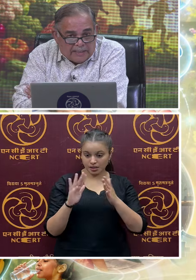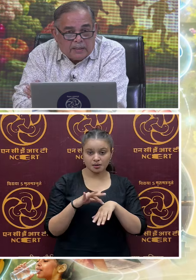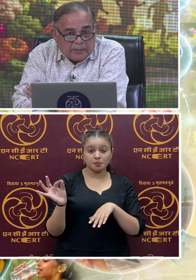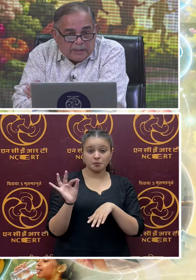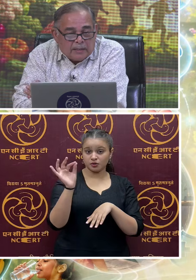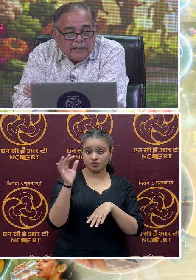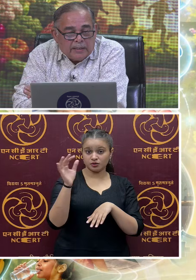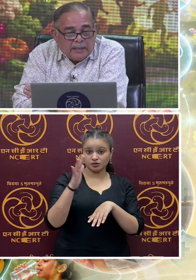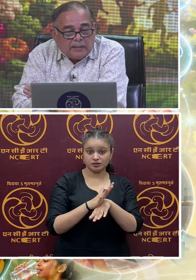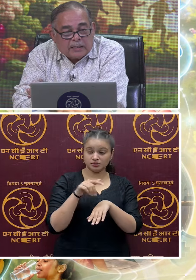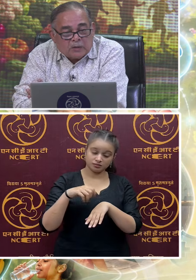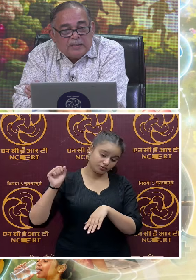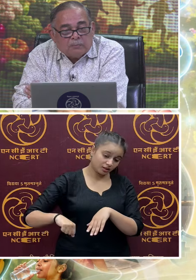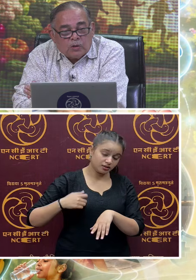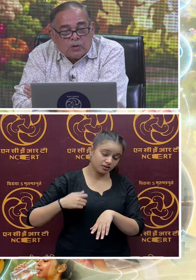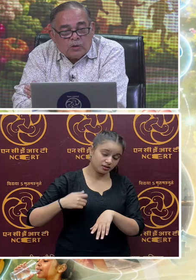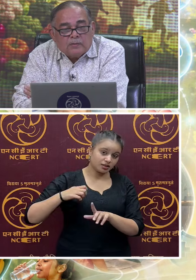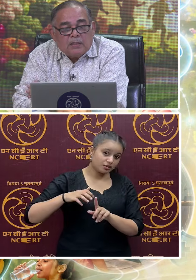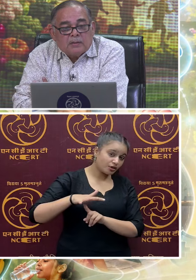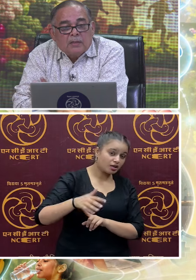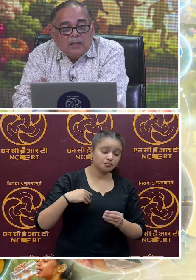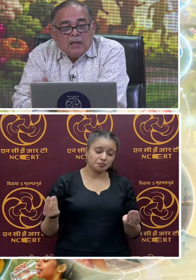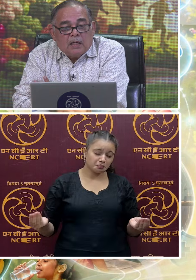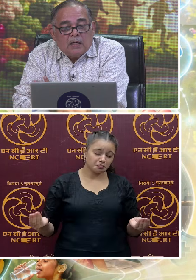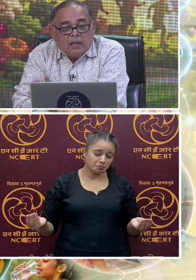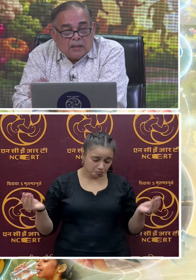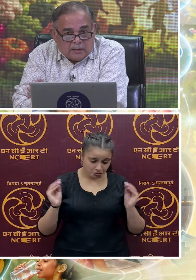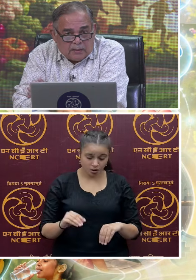the main culprit. It transmits most of these